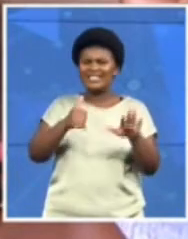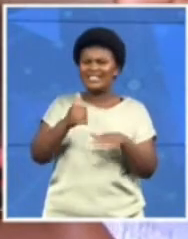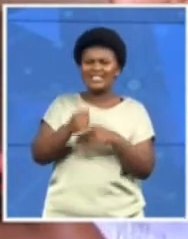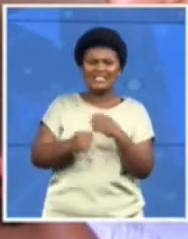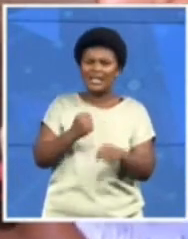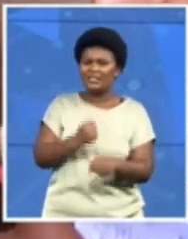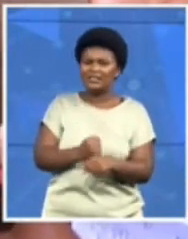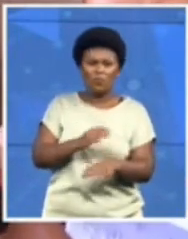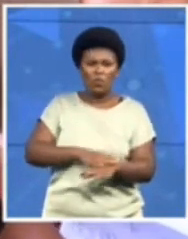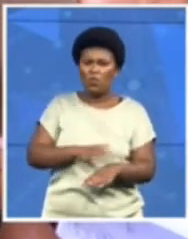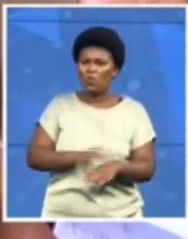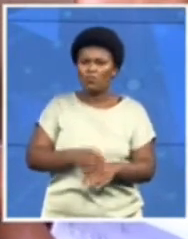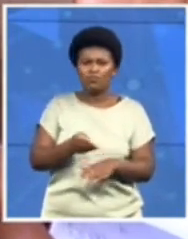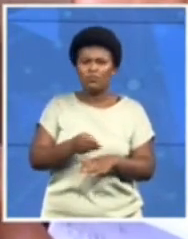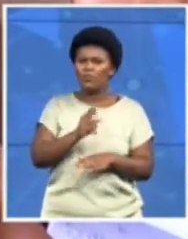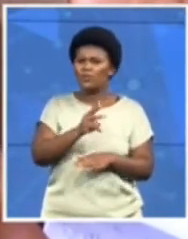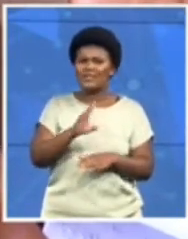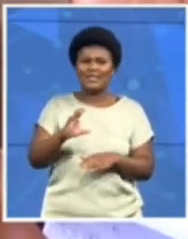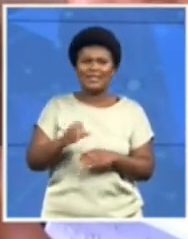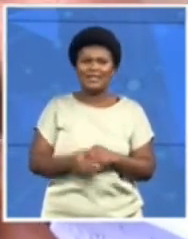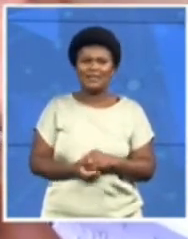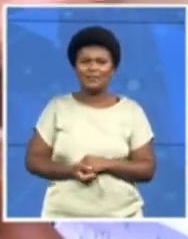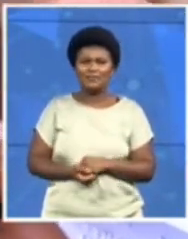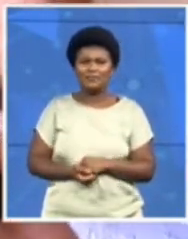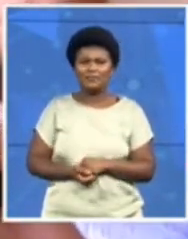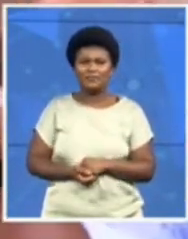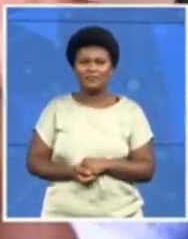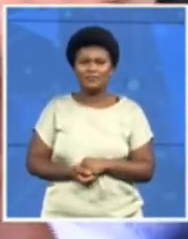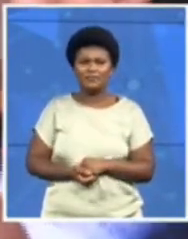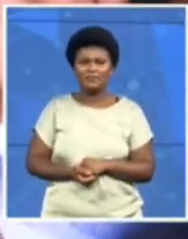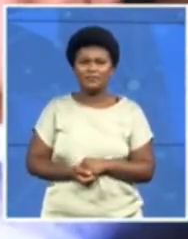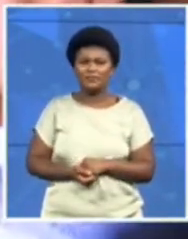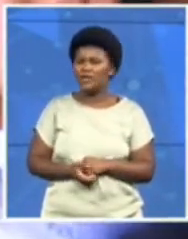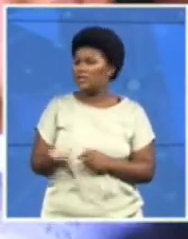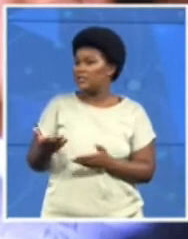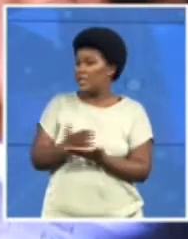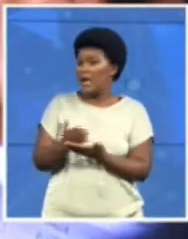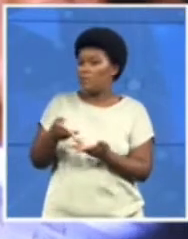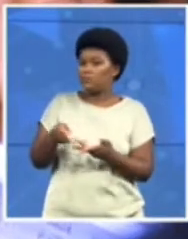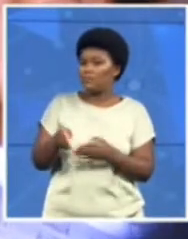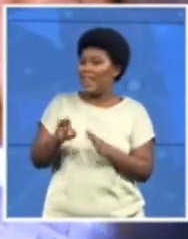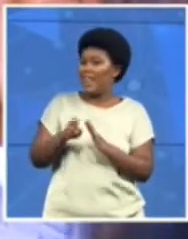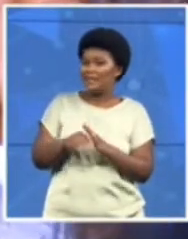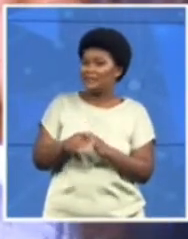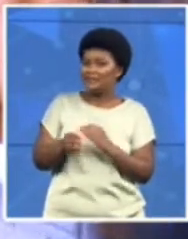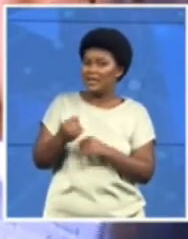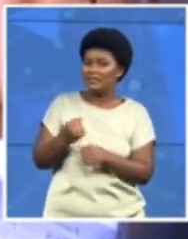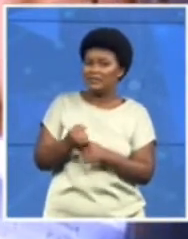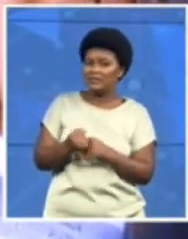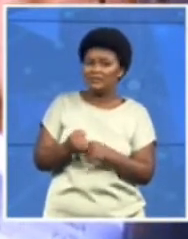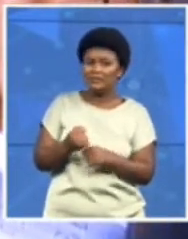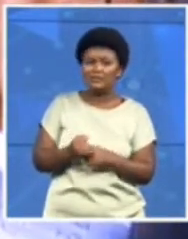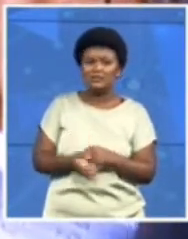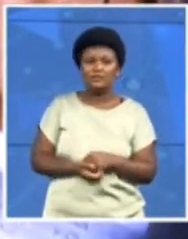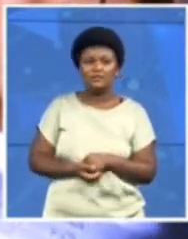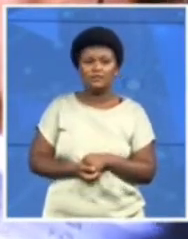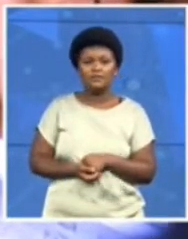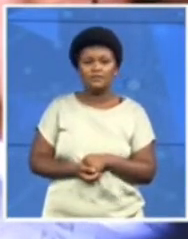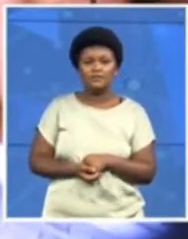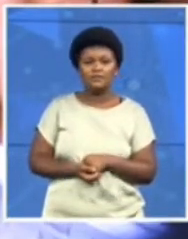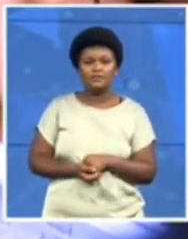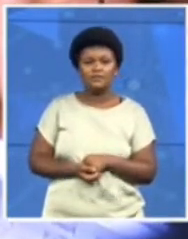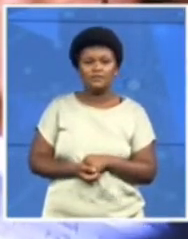surely some of us have been here less than that. So was he anywhere near the parliament when the fire started? No, that will go